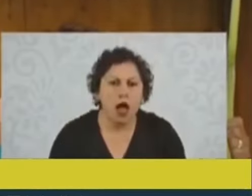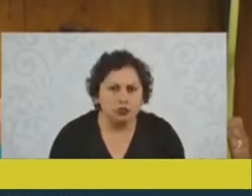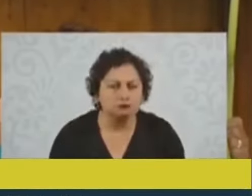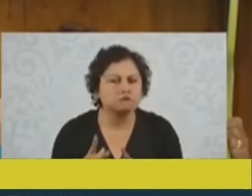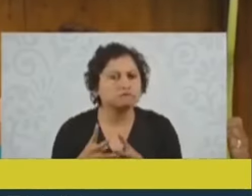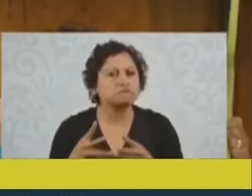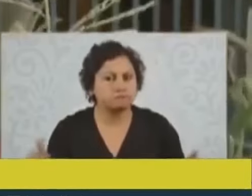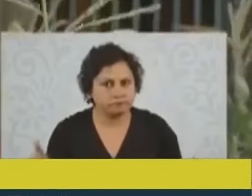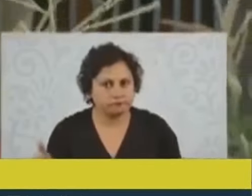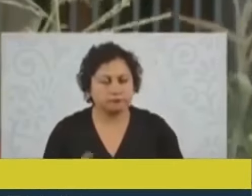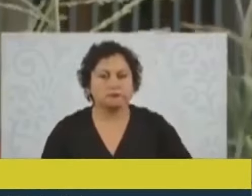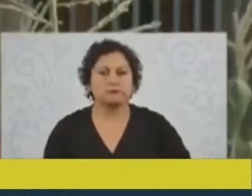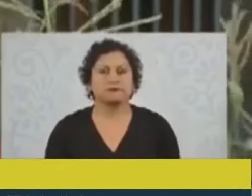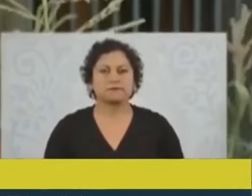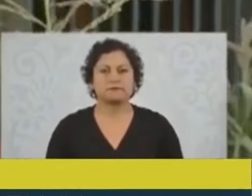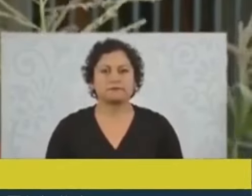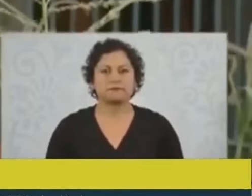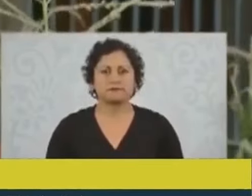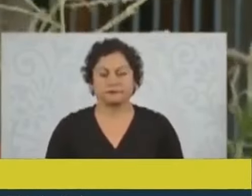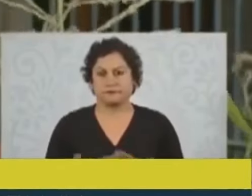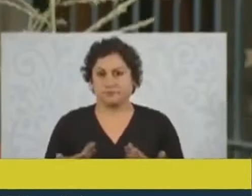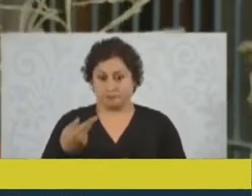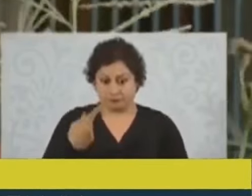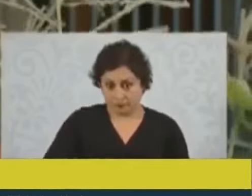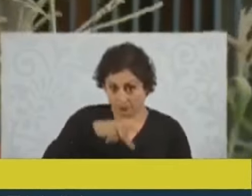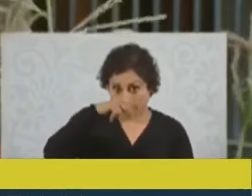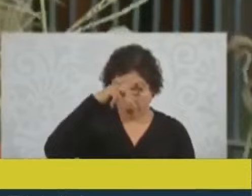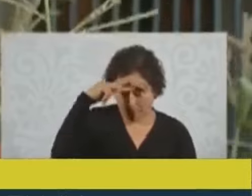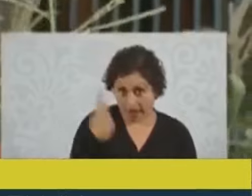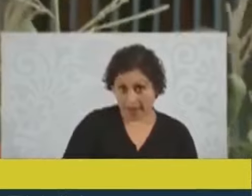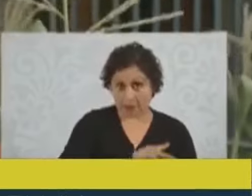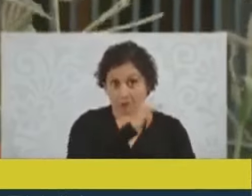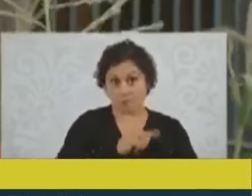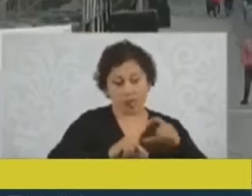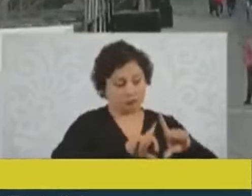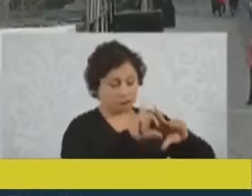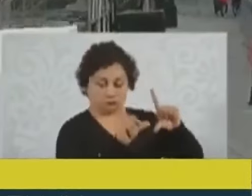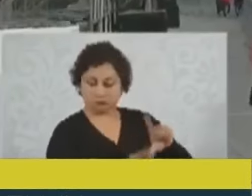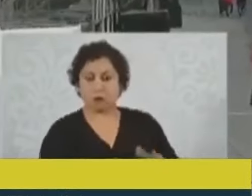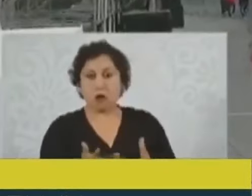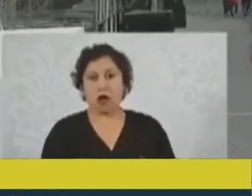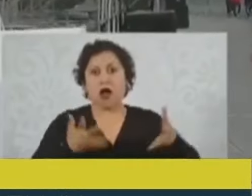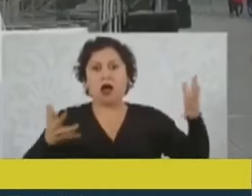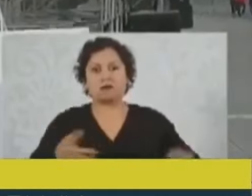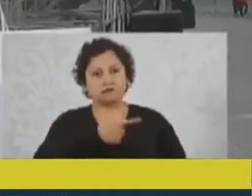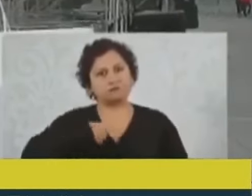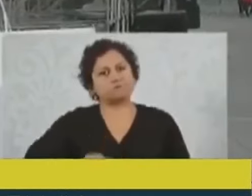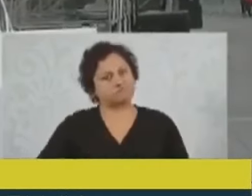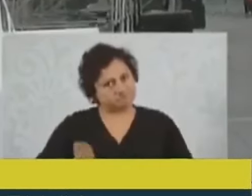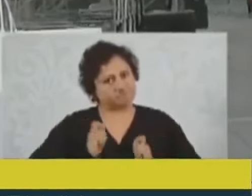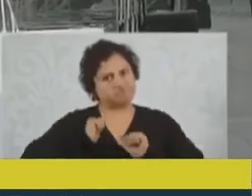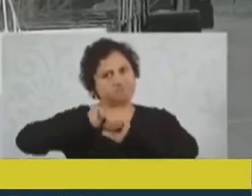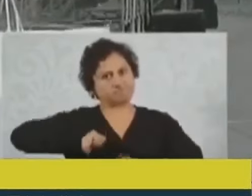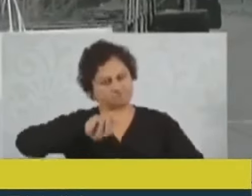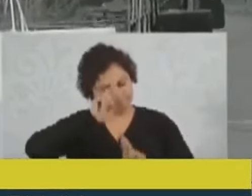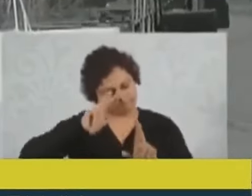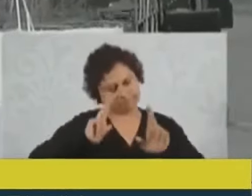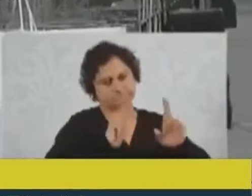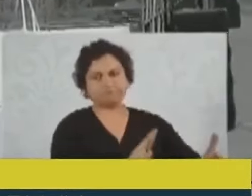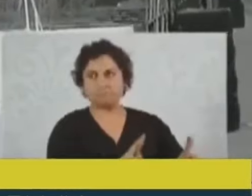controversy. It's always our duty to defend the greatness of Mexico and promote